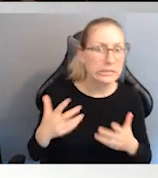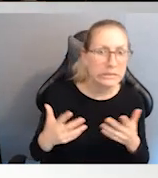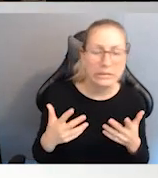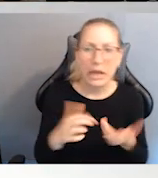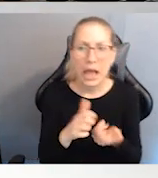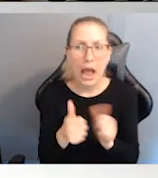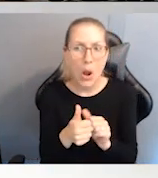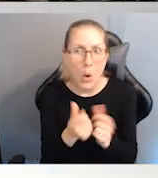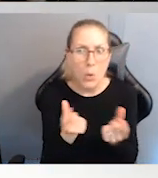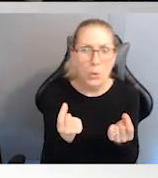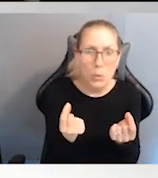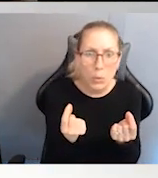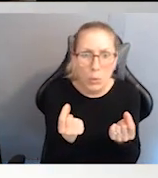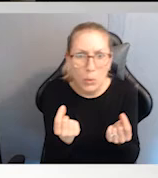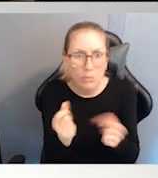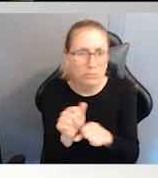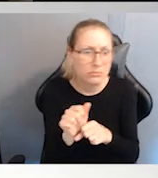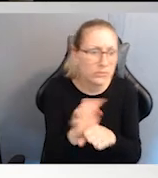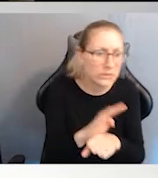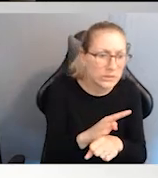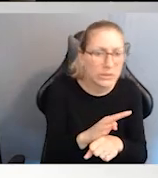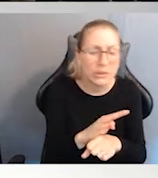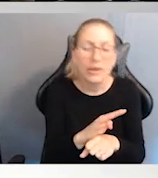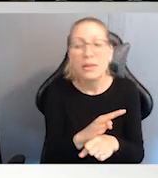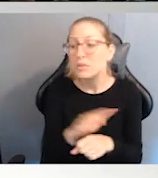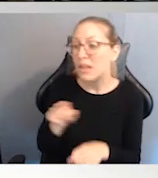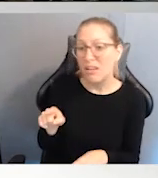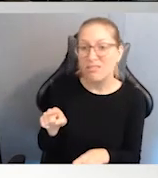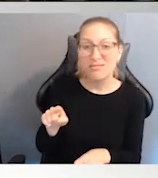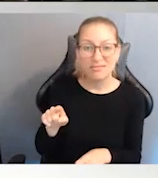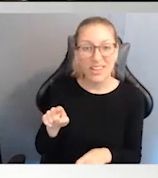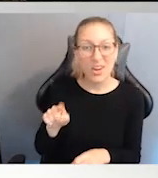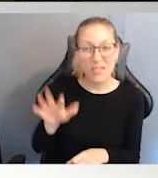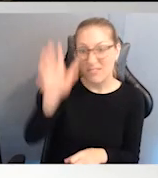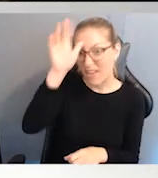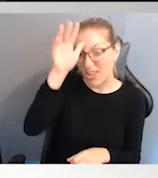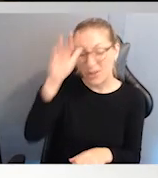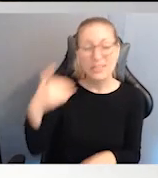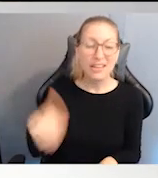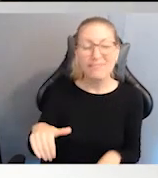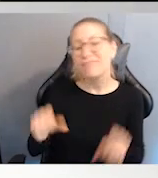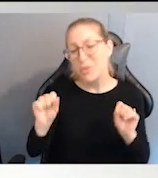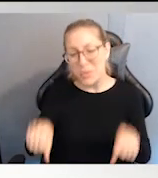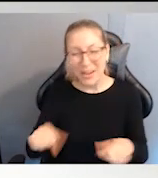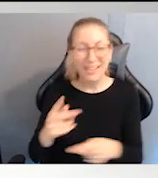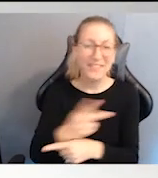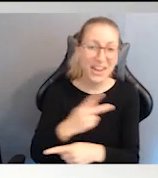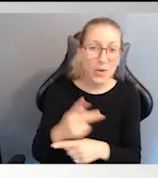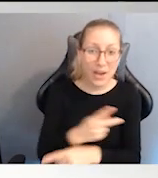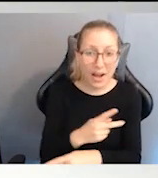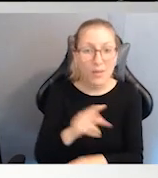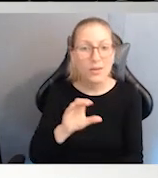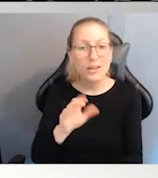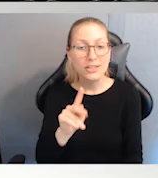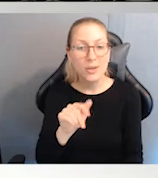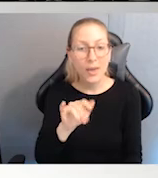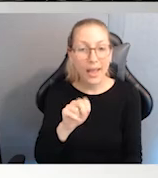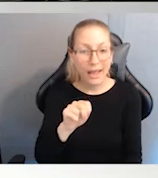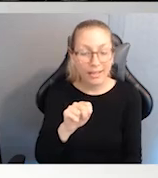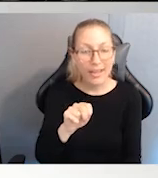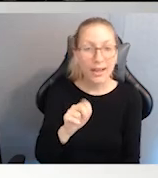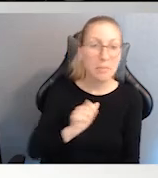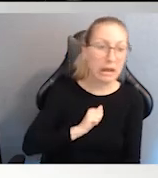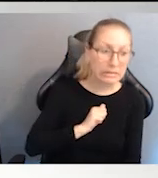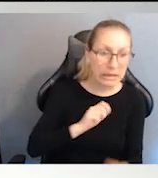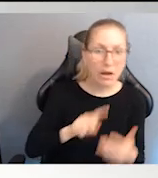this? And then he was like, oh, no, we can figure it out. And he's just a go-getter. So between Caitlin and Crystal, myself, and Aaron,